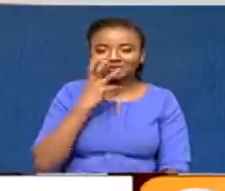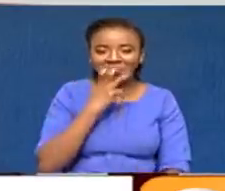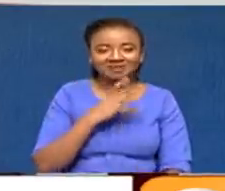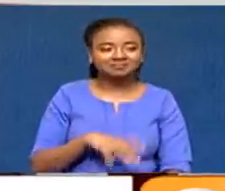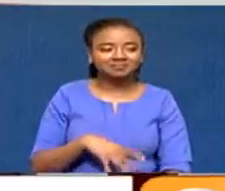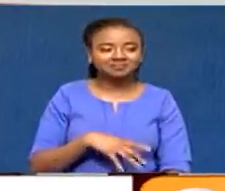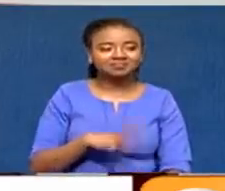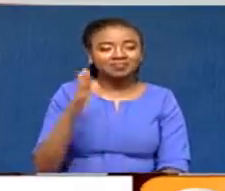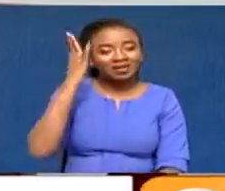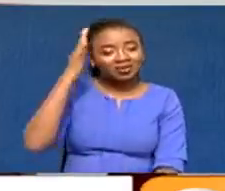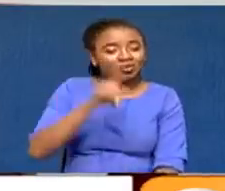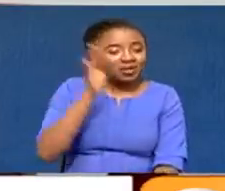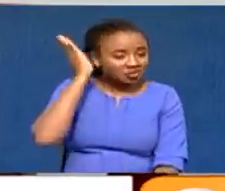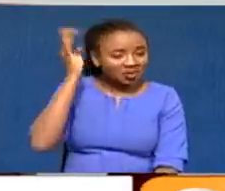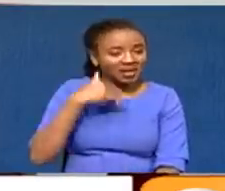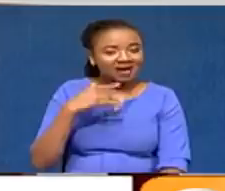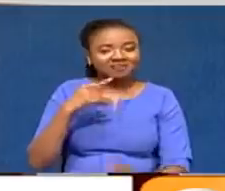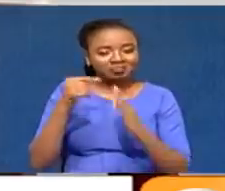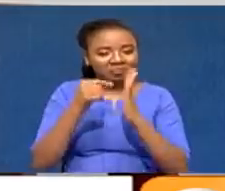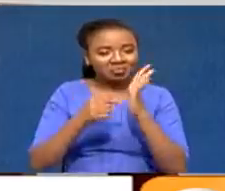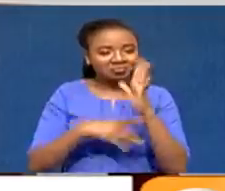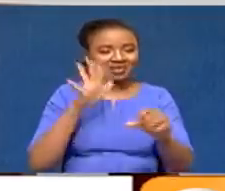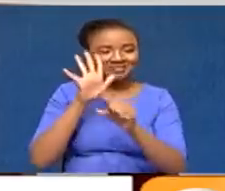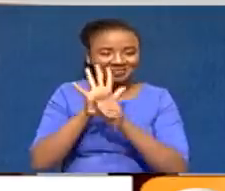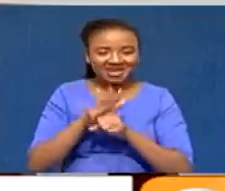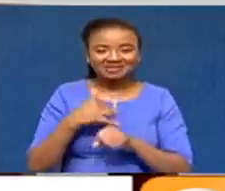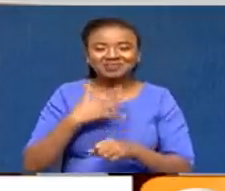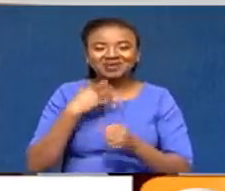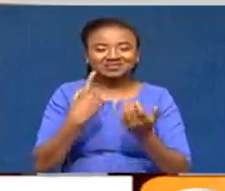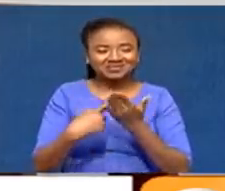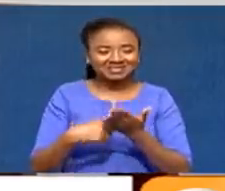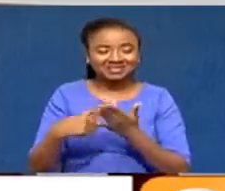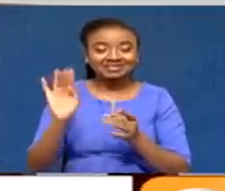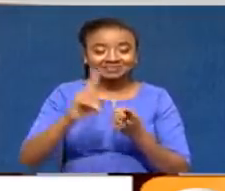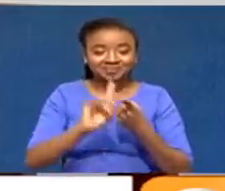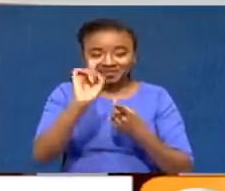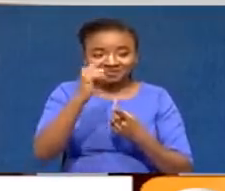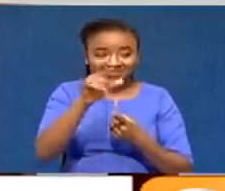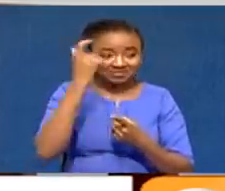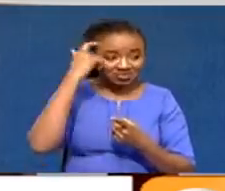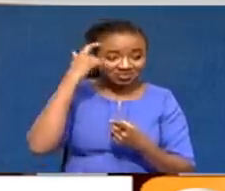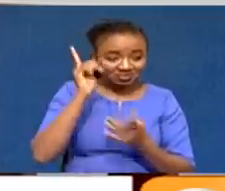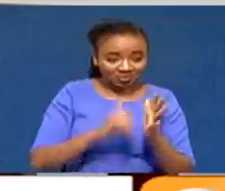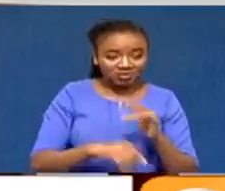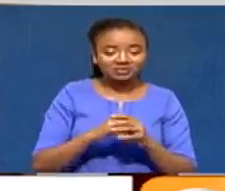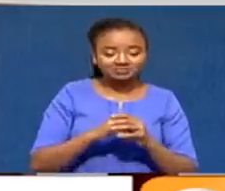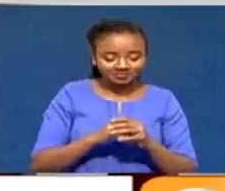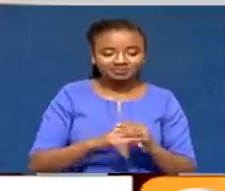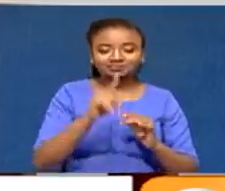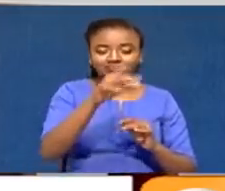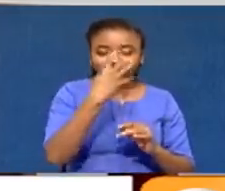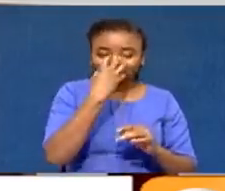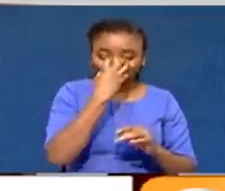Usually has brought so many topics that I wanted to touch on. First, you must remember that Ruto is the only deputy president who has